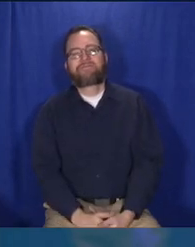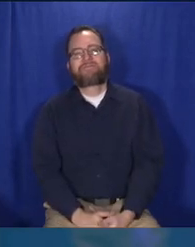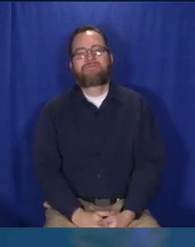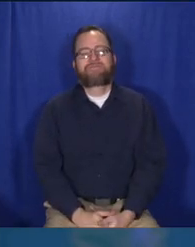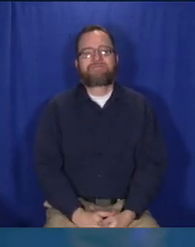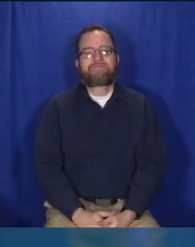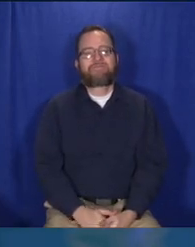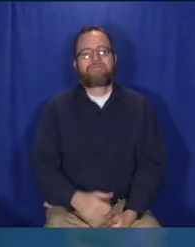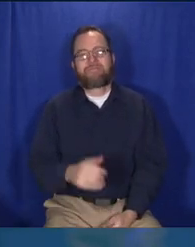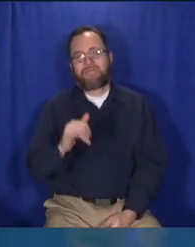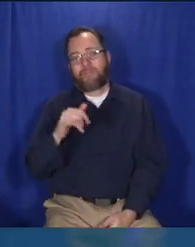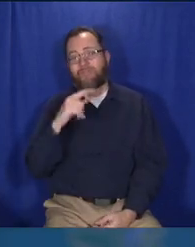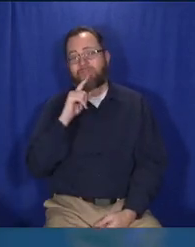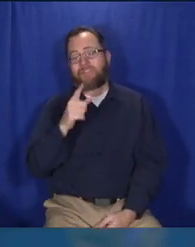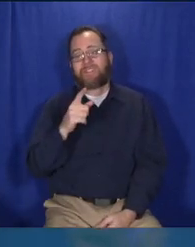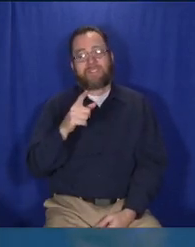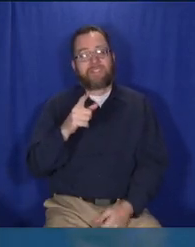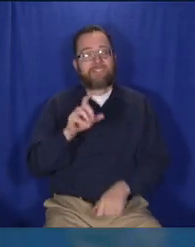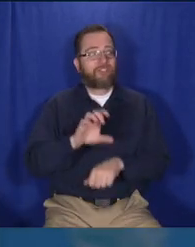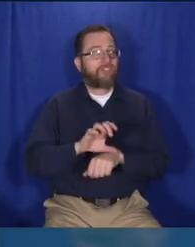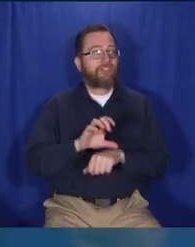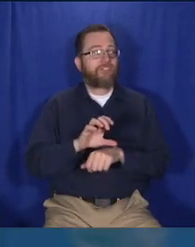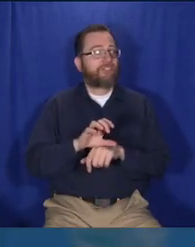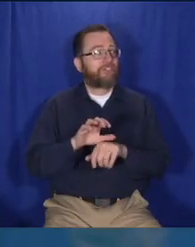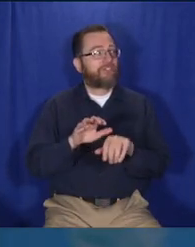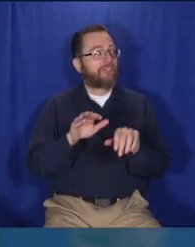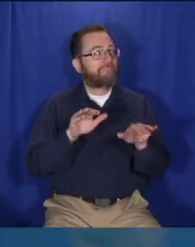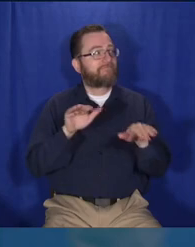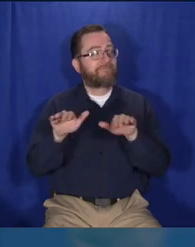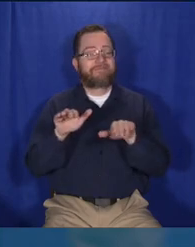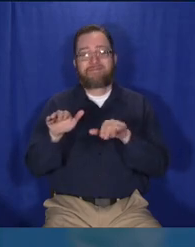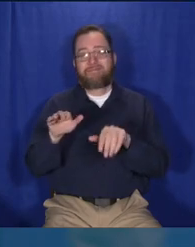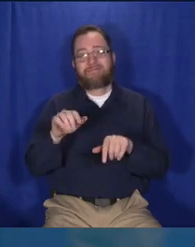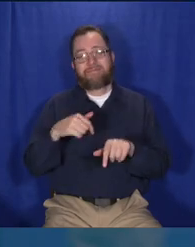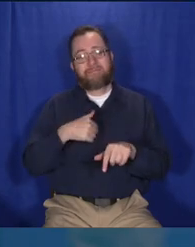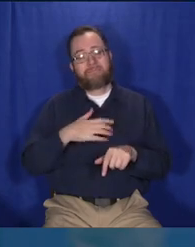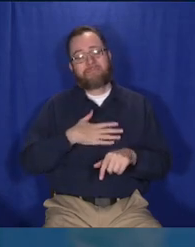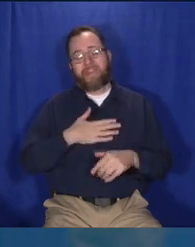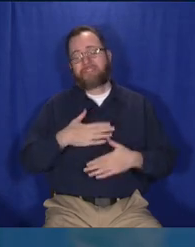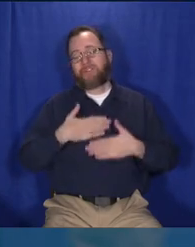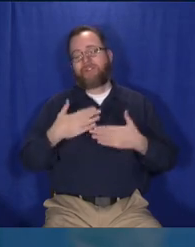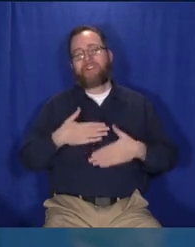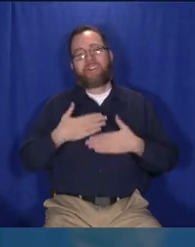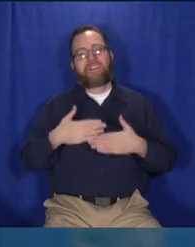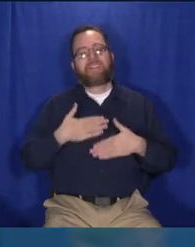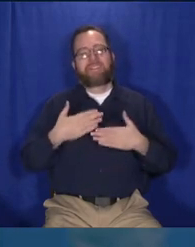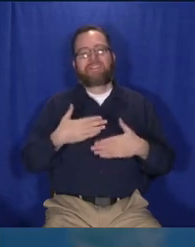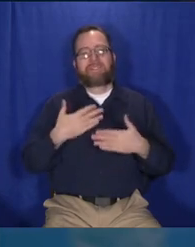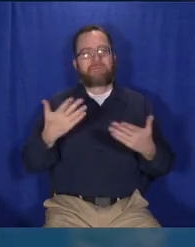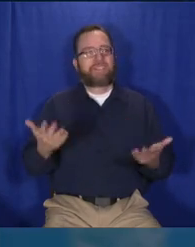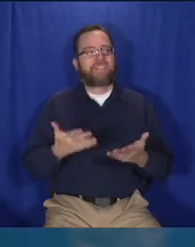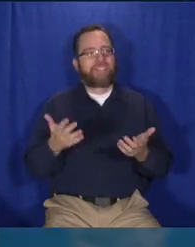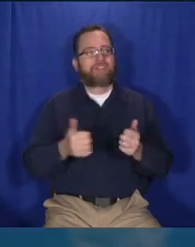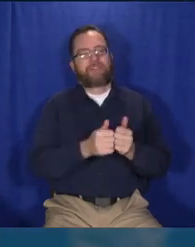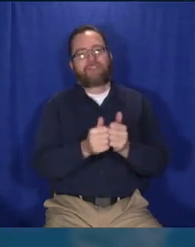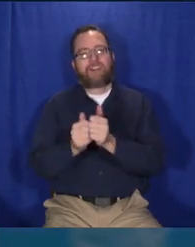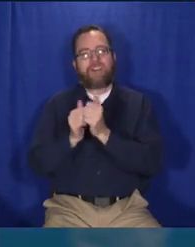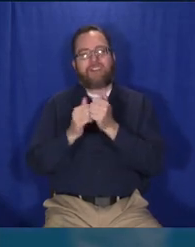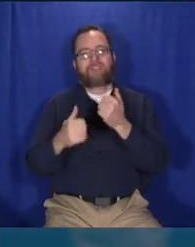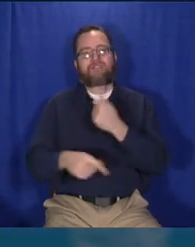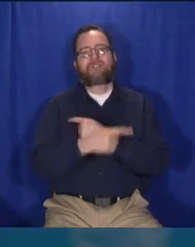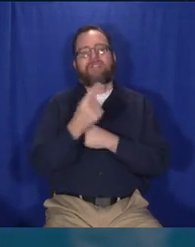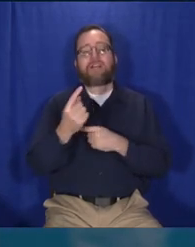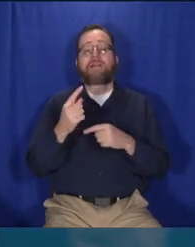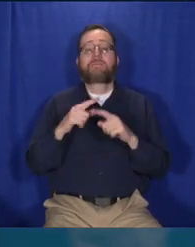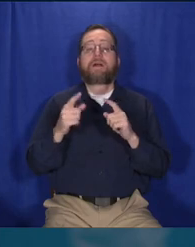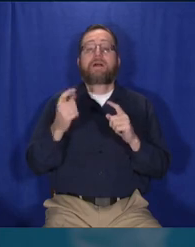Well, church, it has been a joy to gather together for worship in various ways. And now as we scatter and kind of end